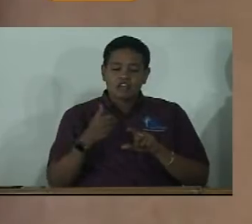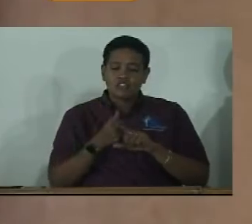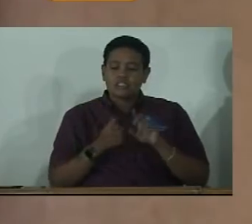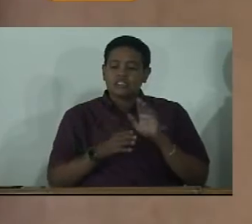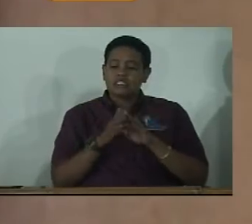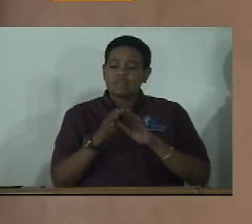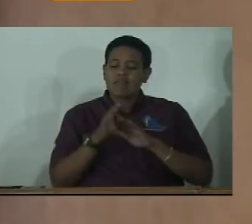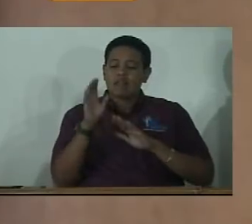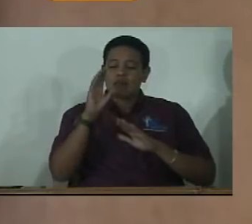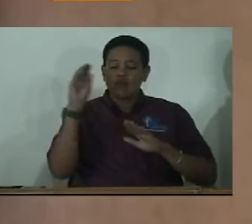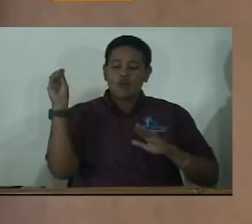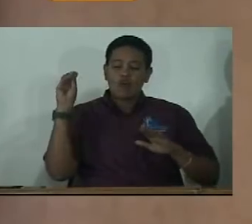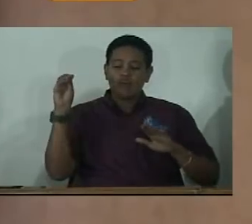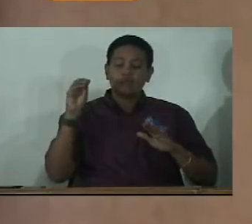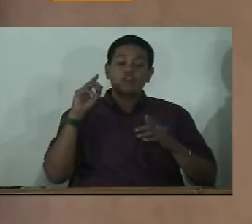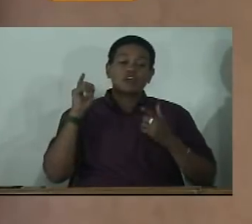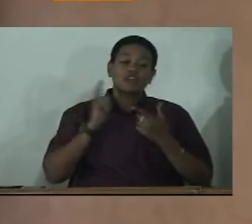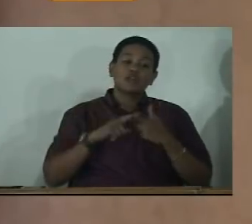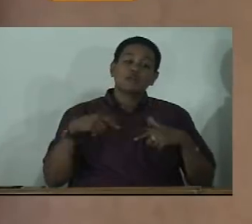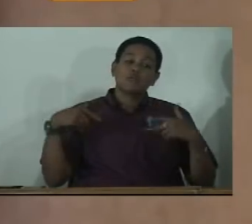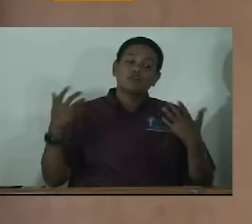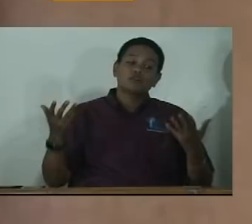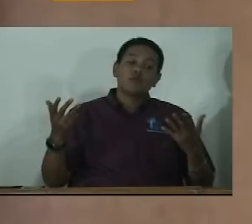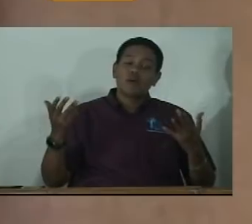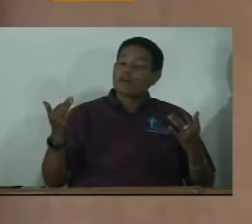Development Corporation and the